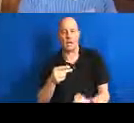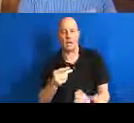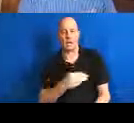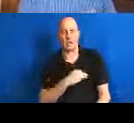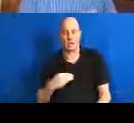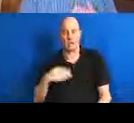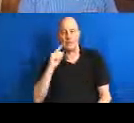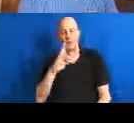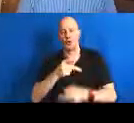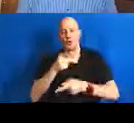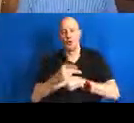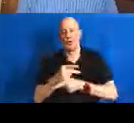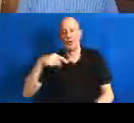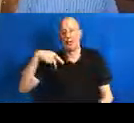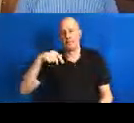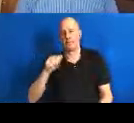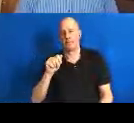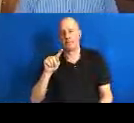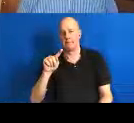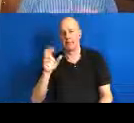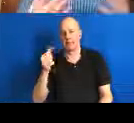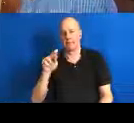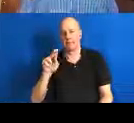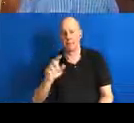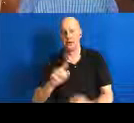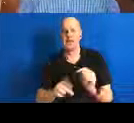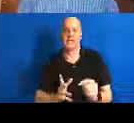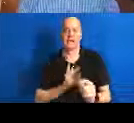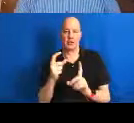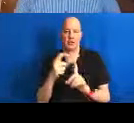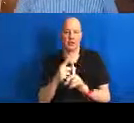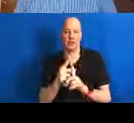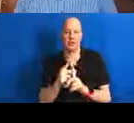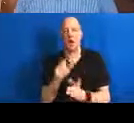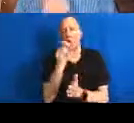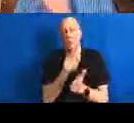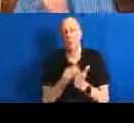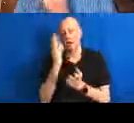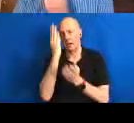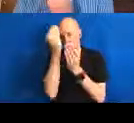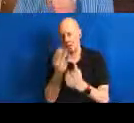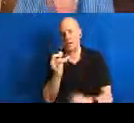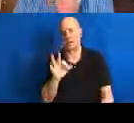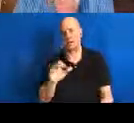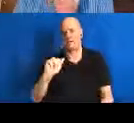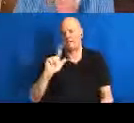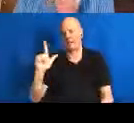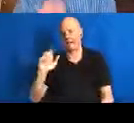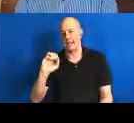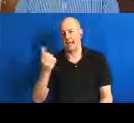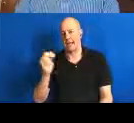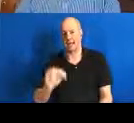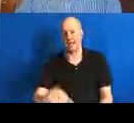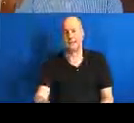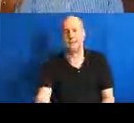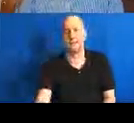using that interchangeably, but the official term is written notice of allocation. Yeah. Good to know.